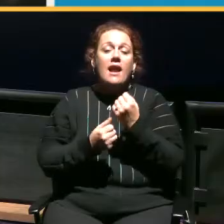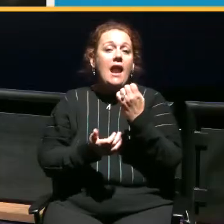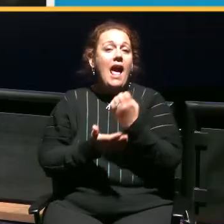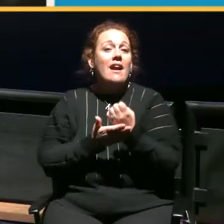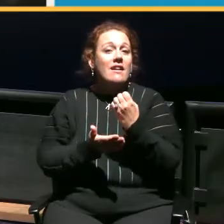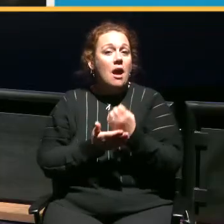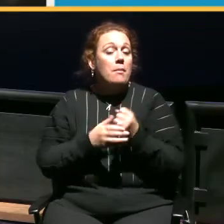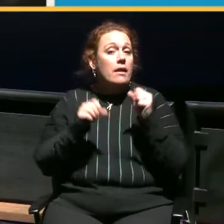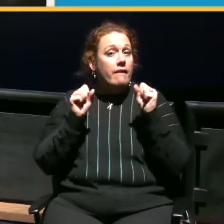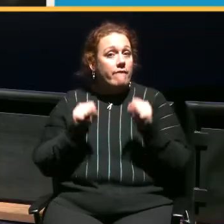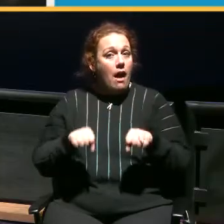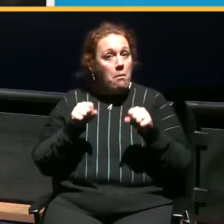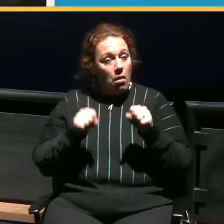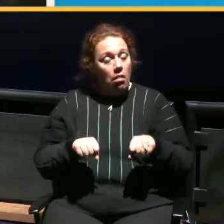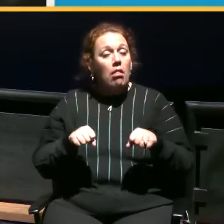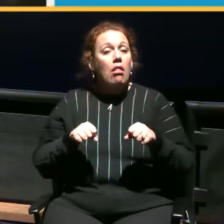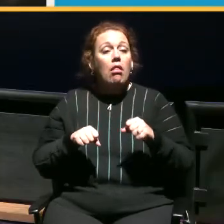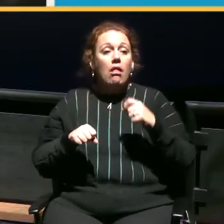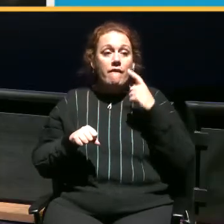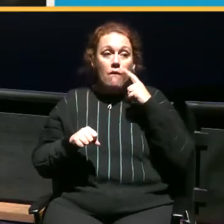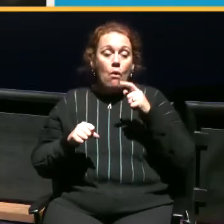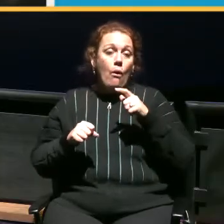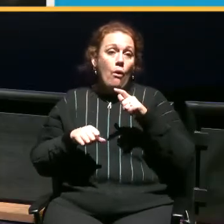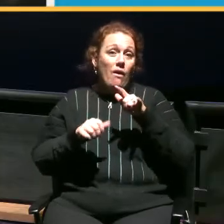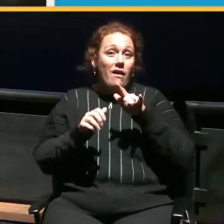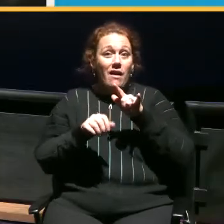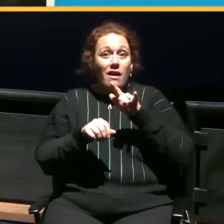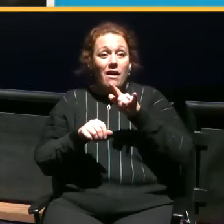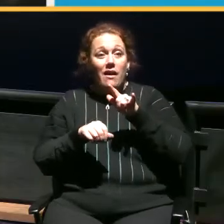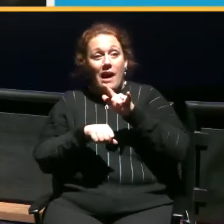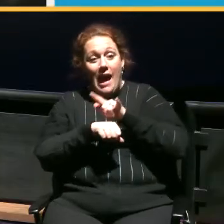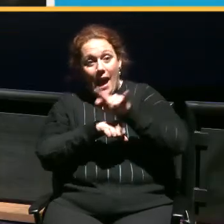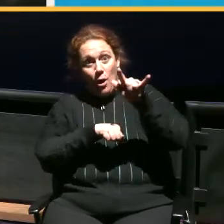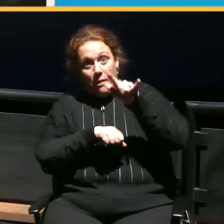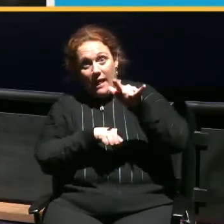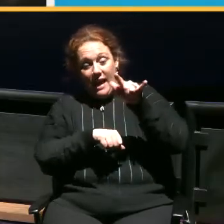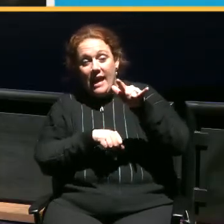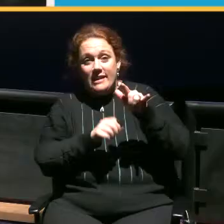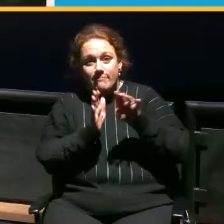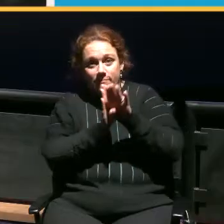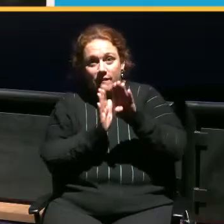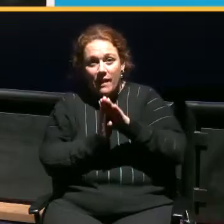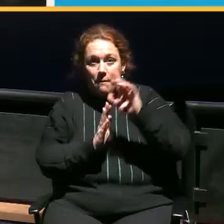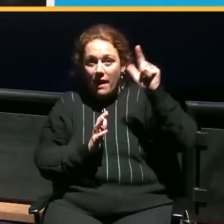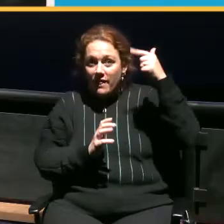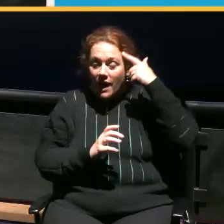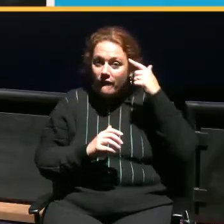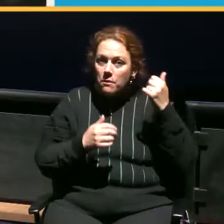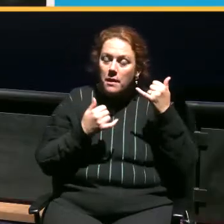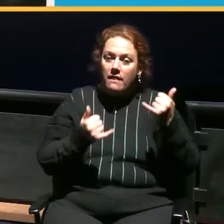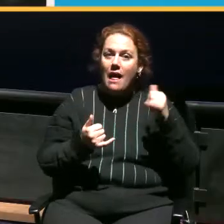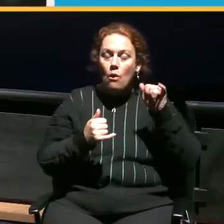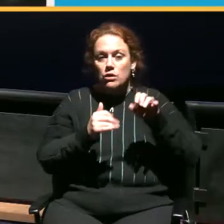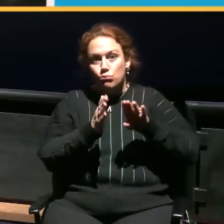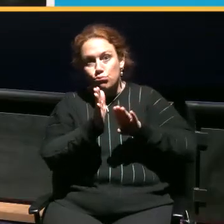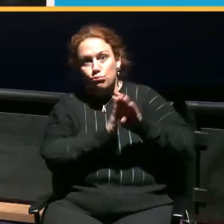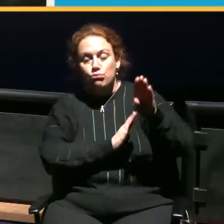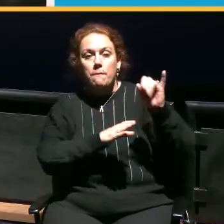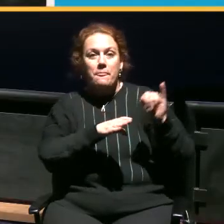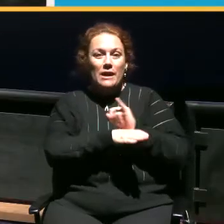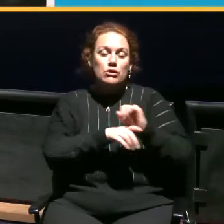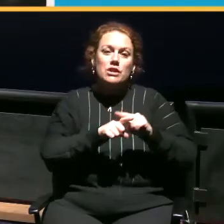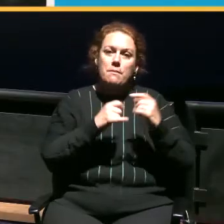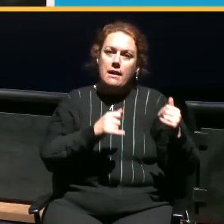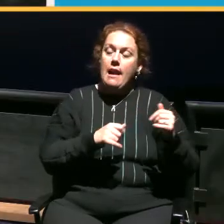new industry. Like airplanes were mainly developed by the government and then became a thriving industry. And now we see that result too. It's a